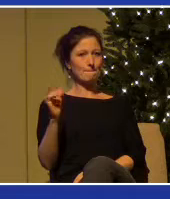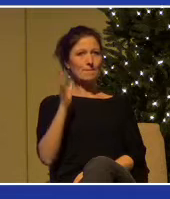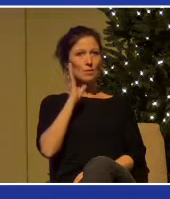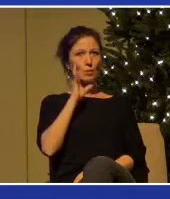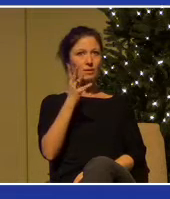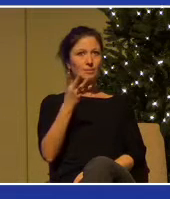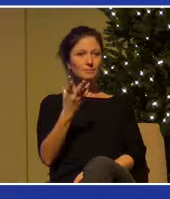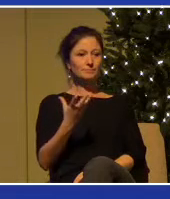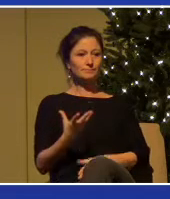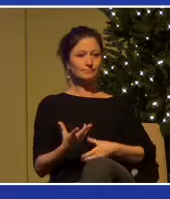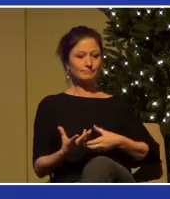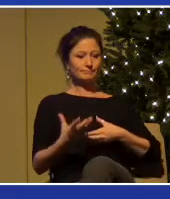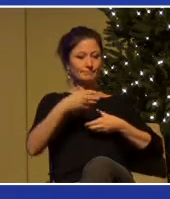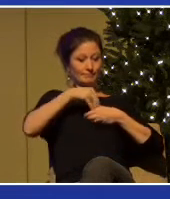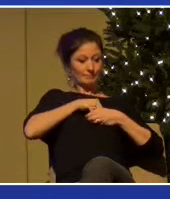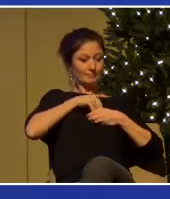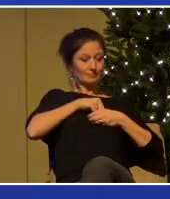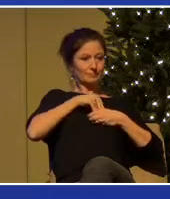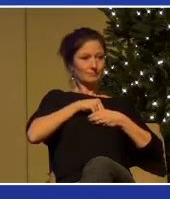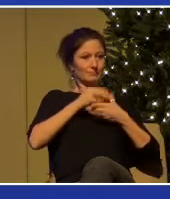in us by his Holy Spirit.